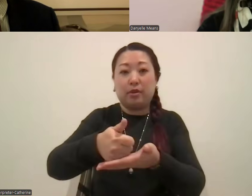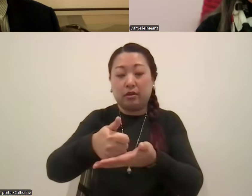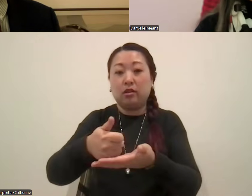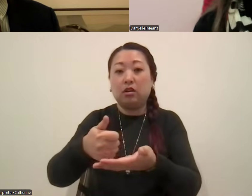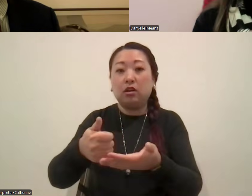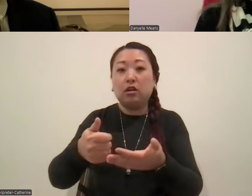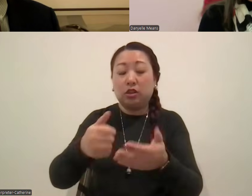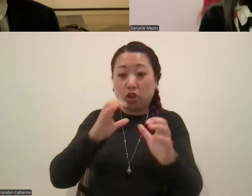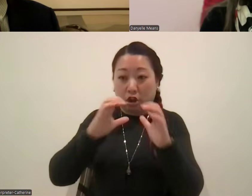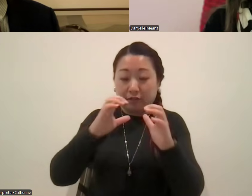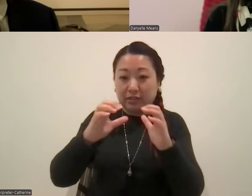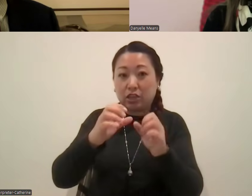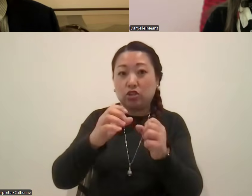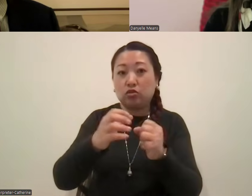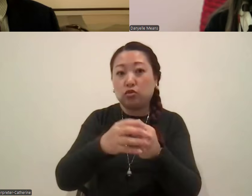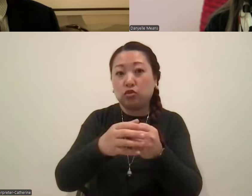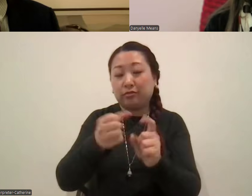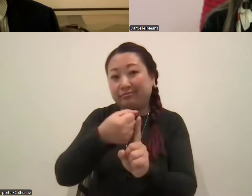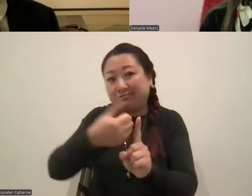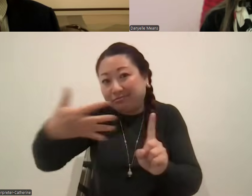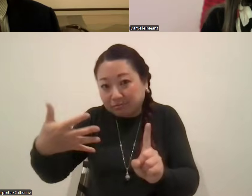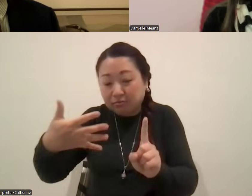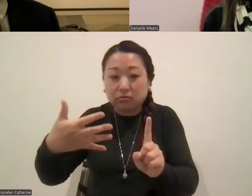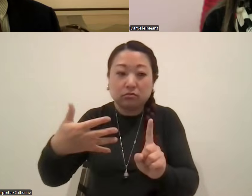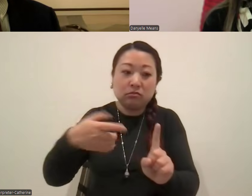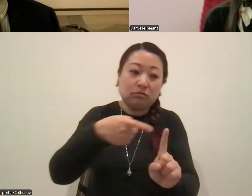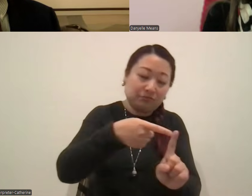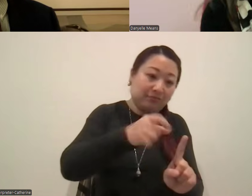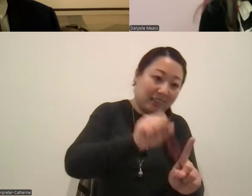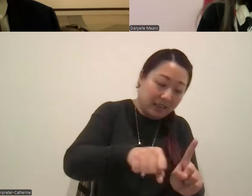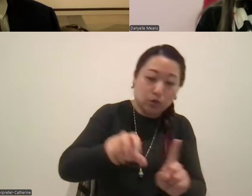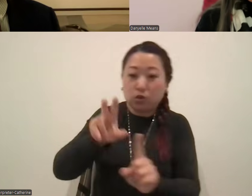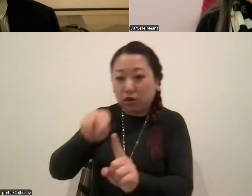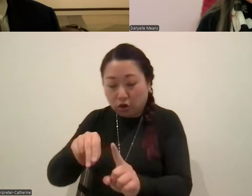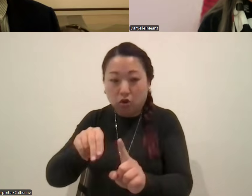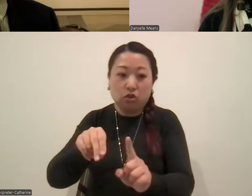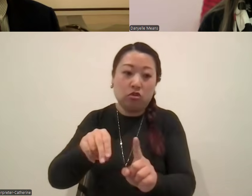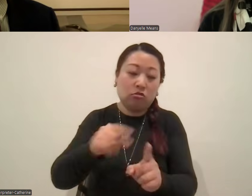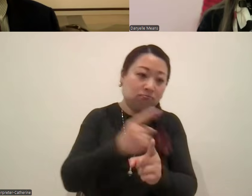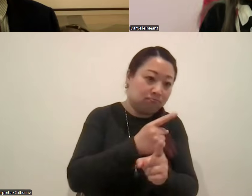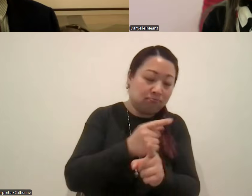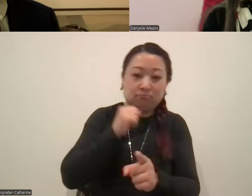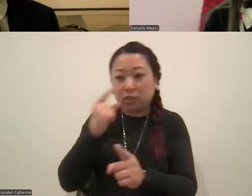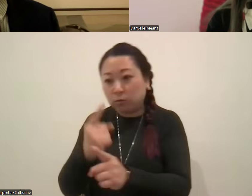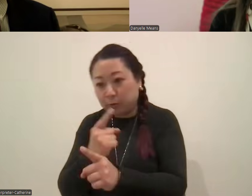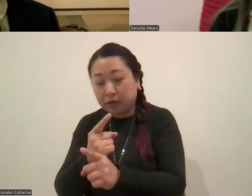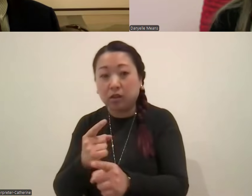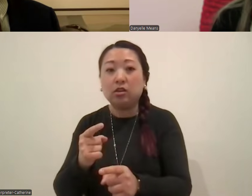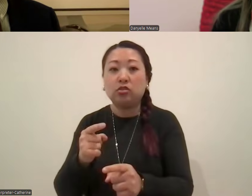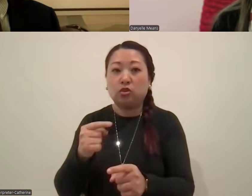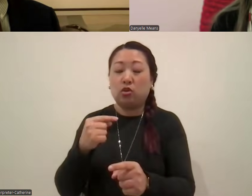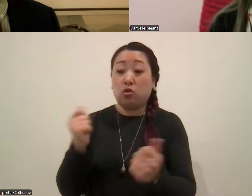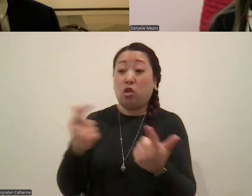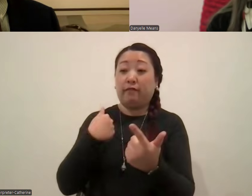expound upon what this may or may not be. And then we all learn from that. And so I